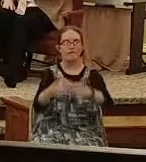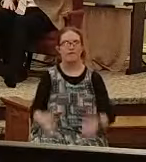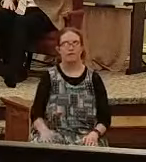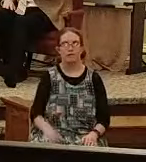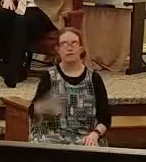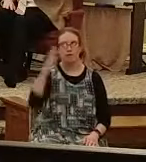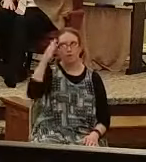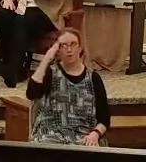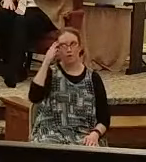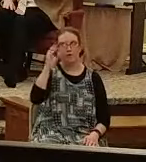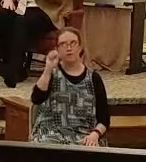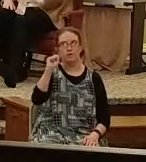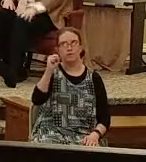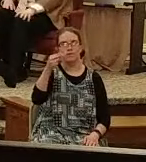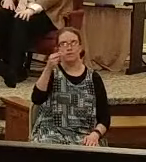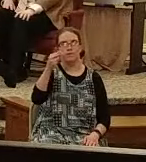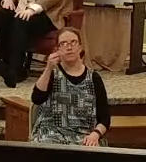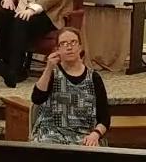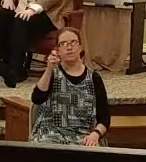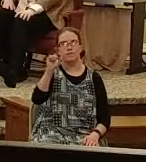Anybody know what a shield is?